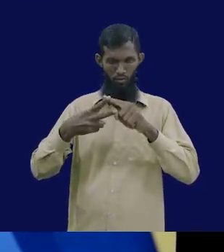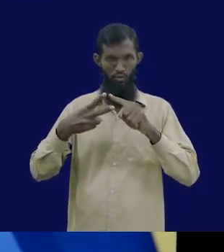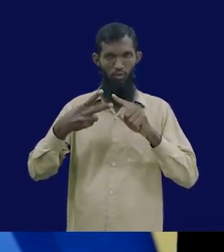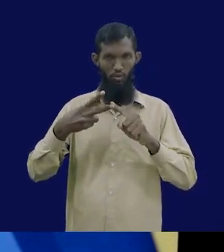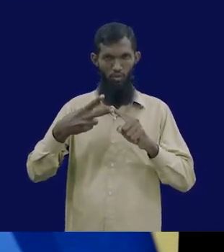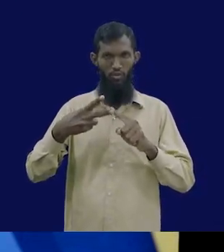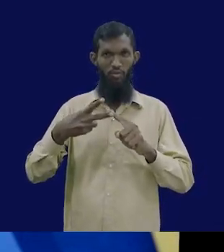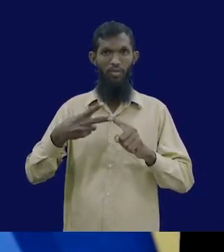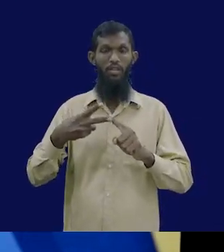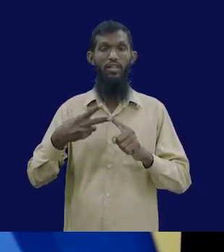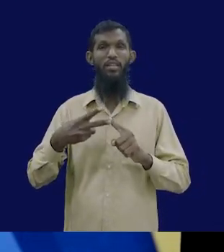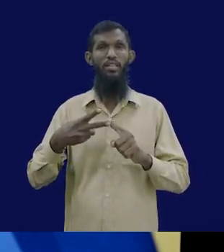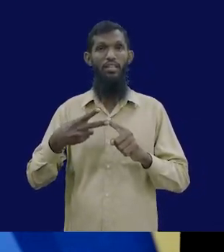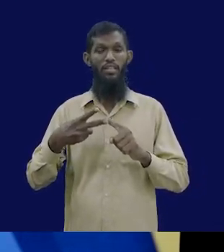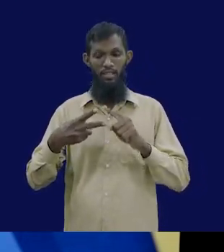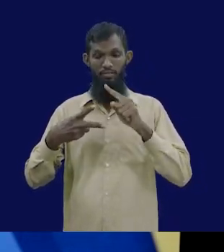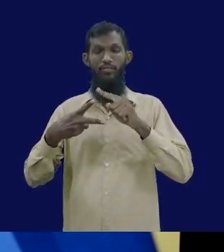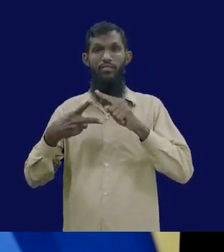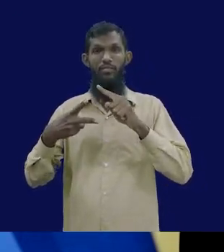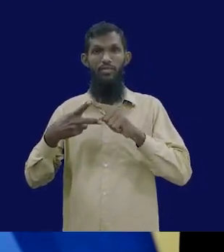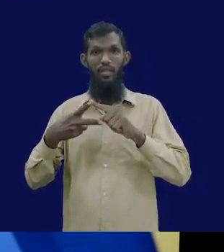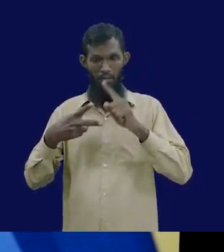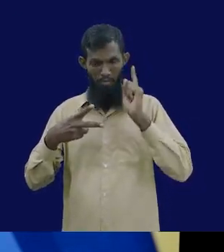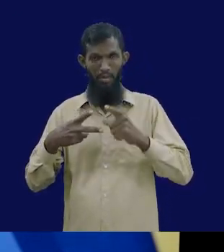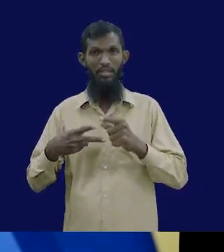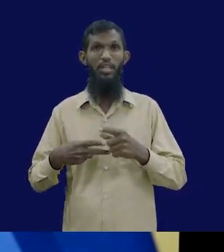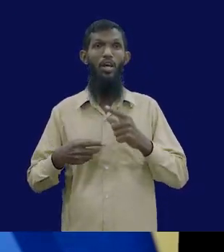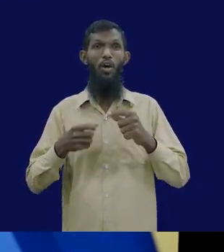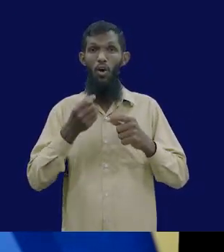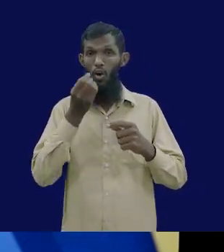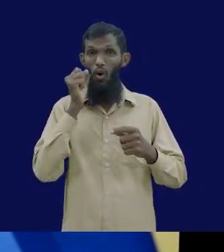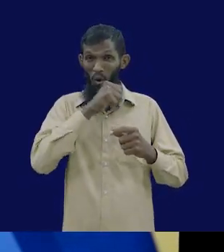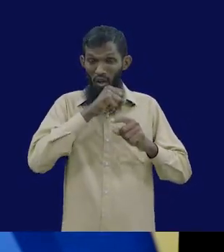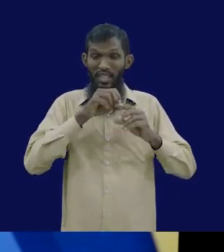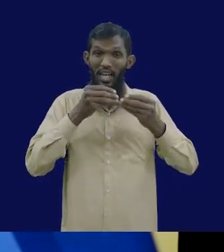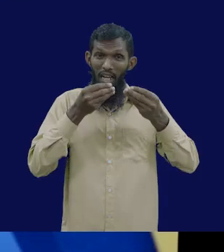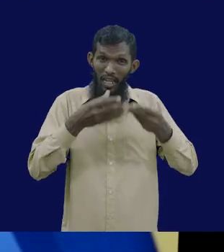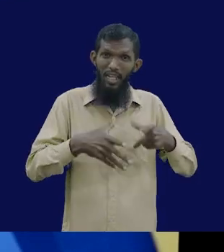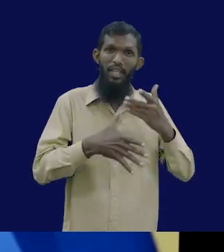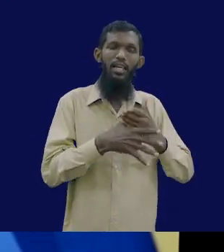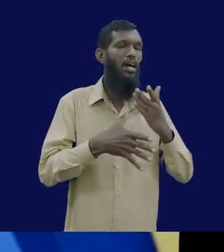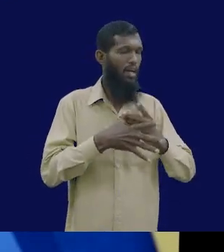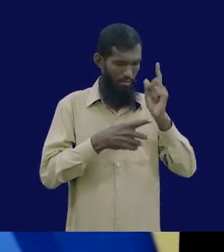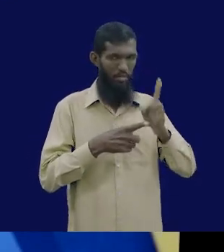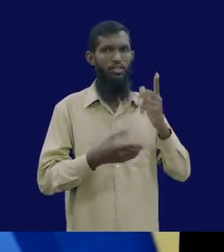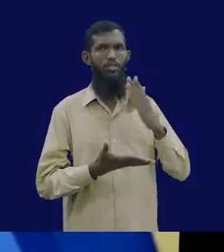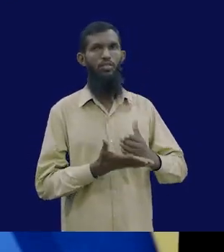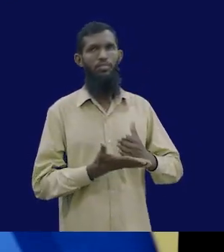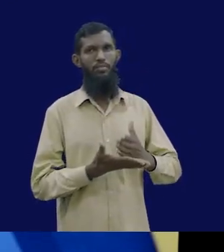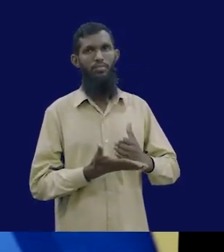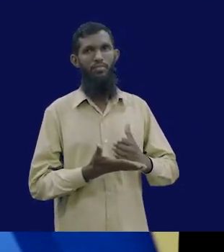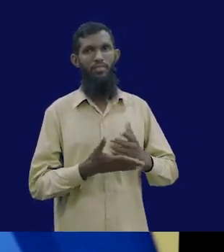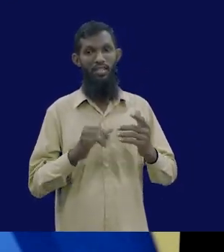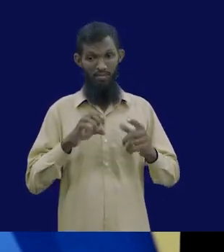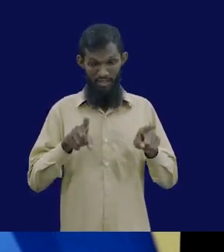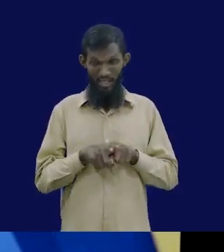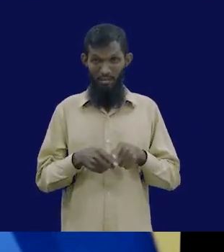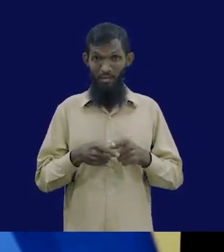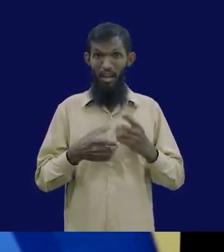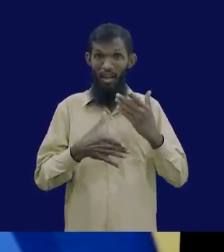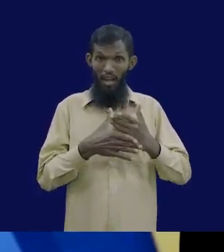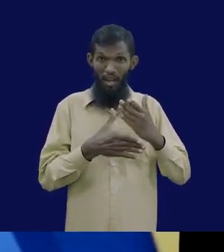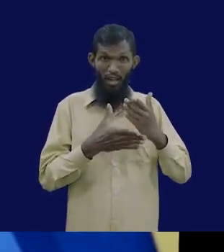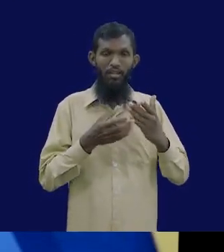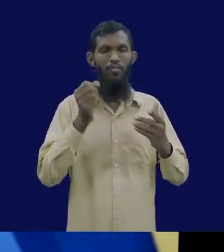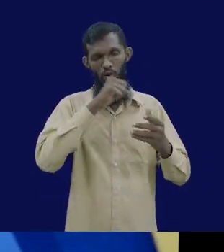Mainly two pillars. The first being abstaining from nullifiers of fasting. Meaning, if you do these acts, then